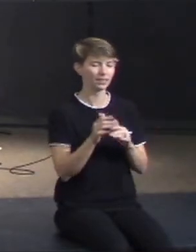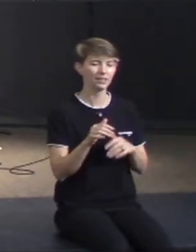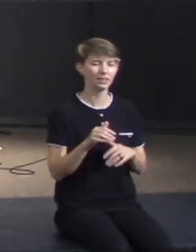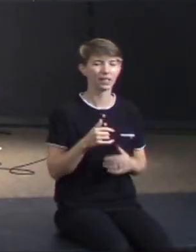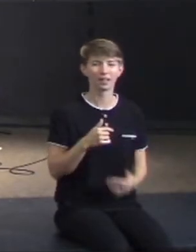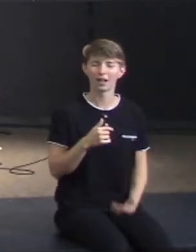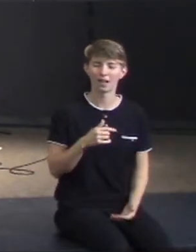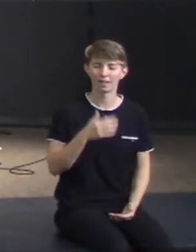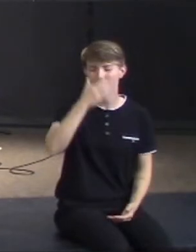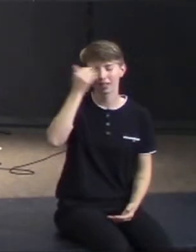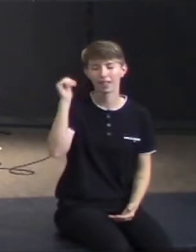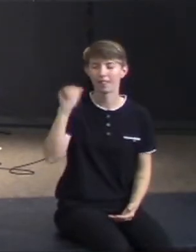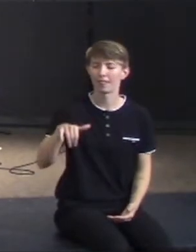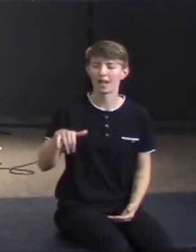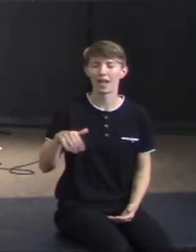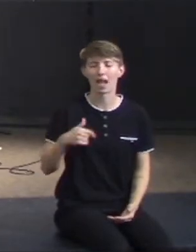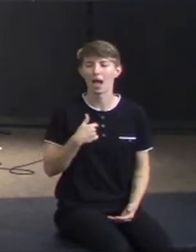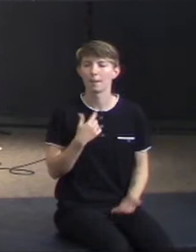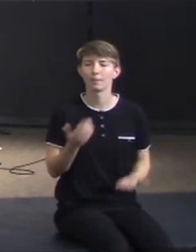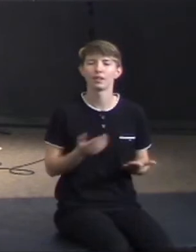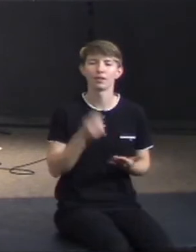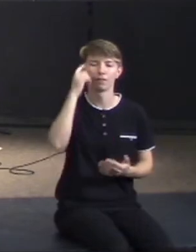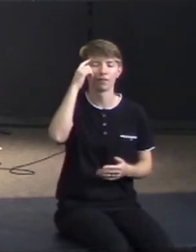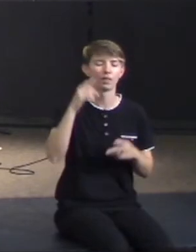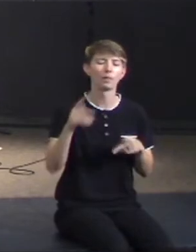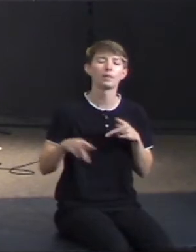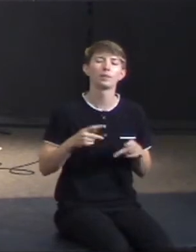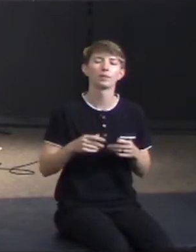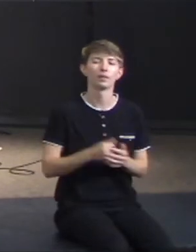people. And he baptizes them.